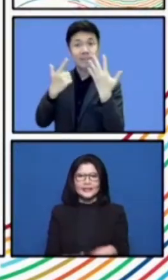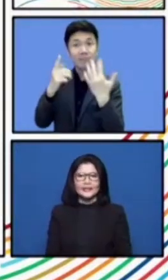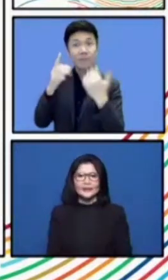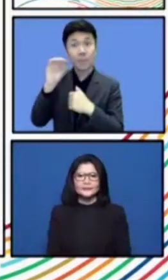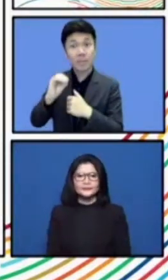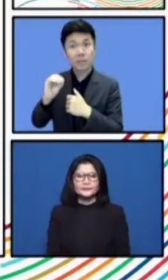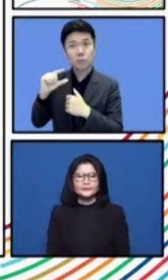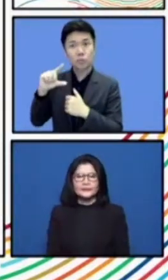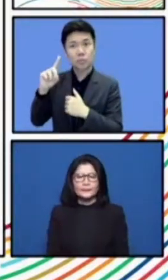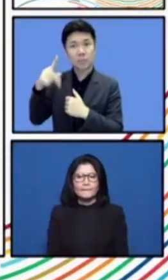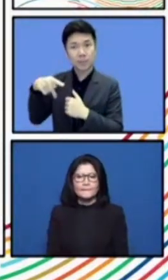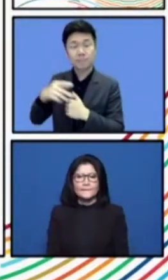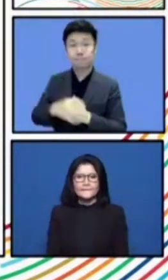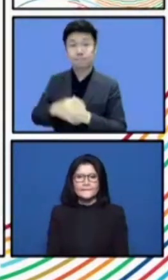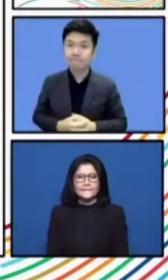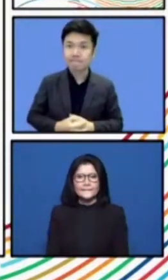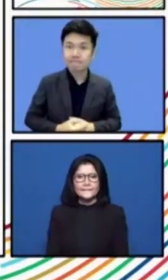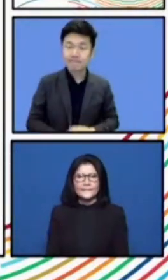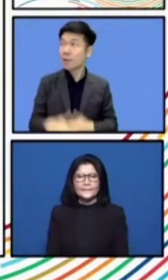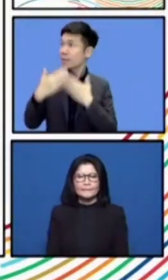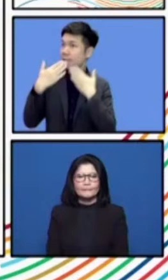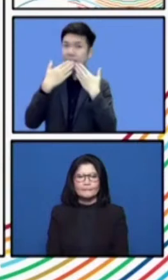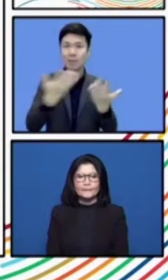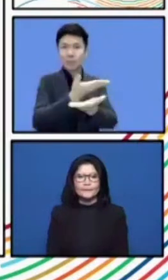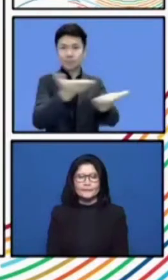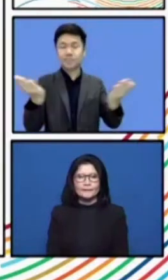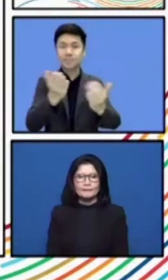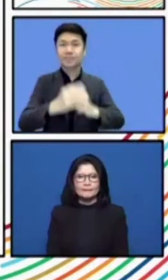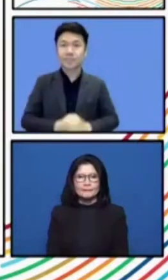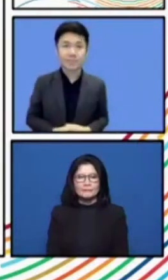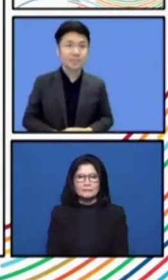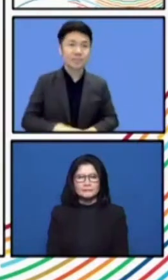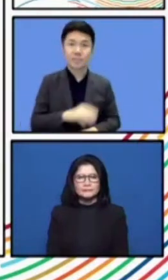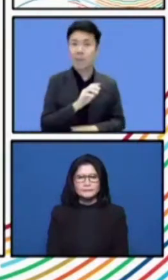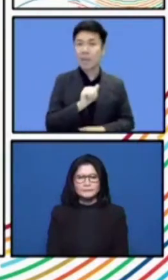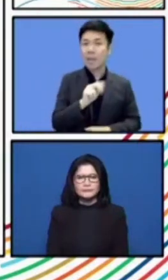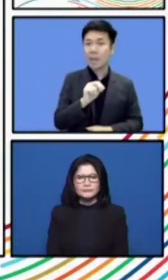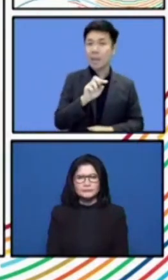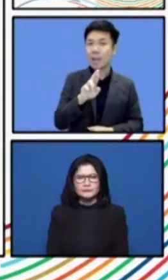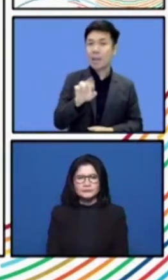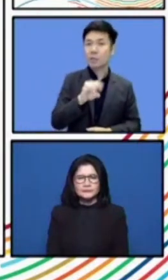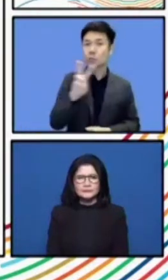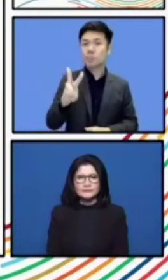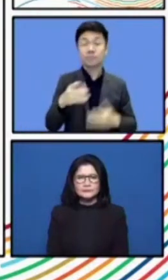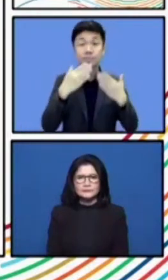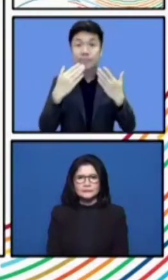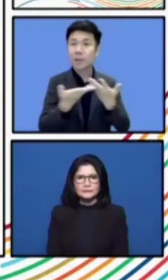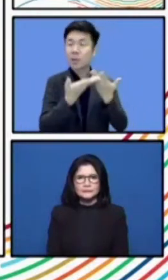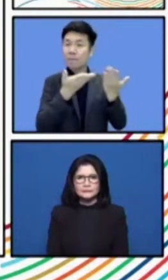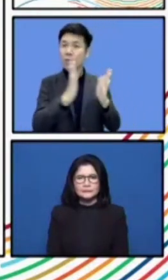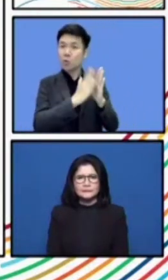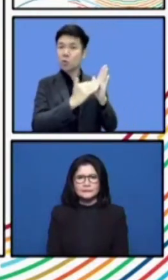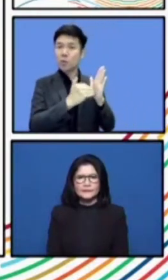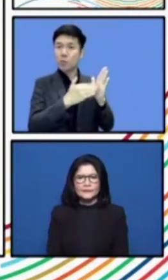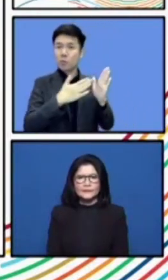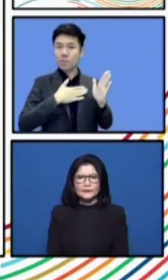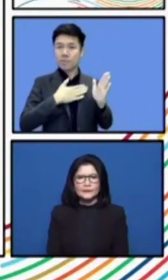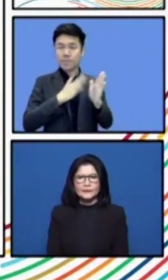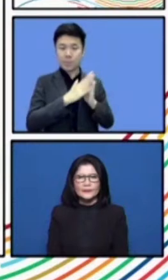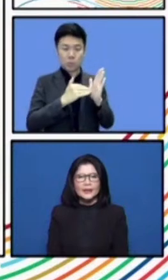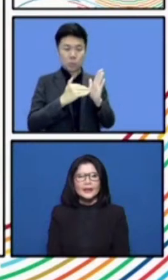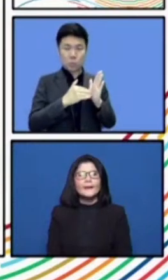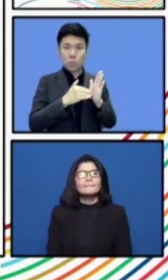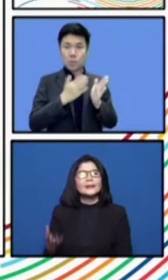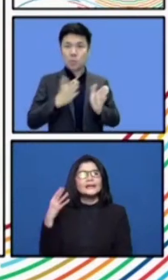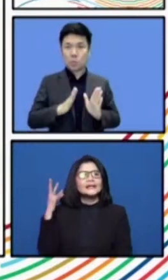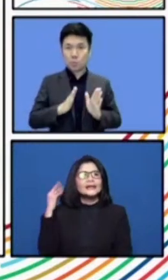again to Mrs Anderson and once again I have given the experience of the New Zealand human rights commissions what are the what are the